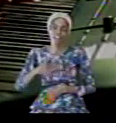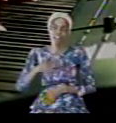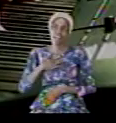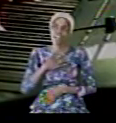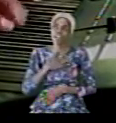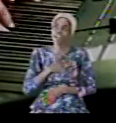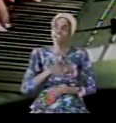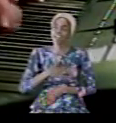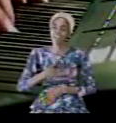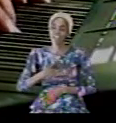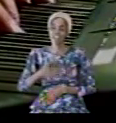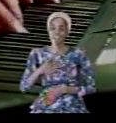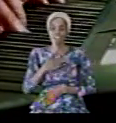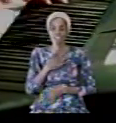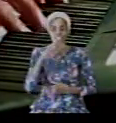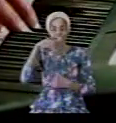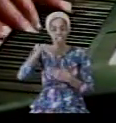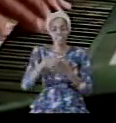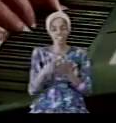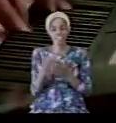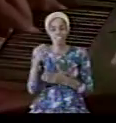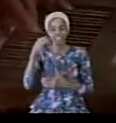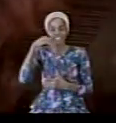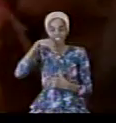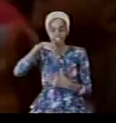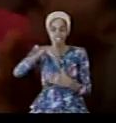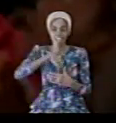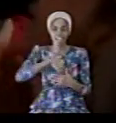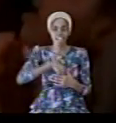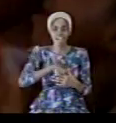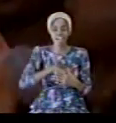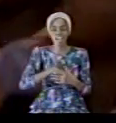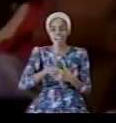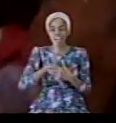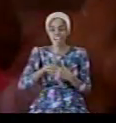May you delight on the